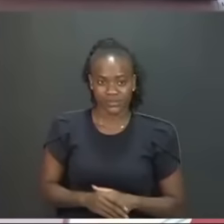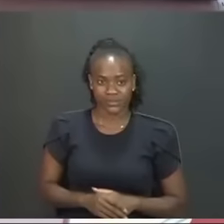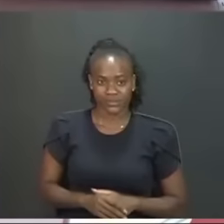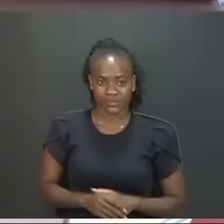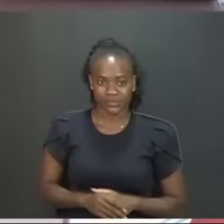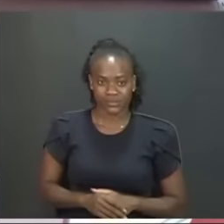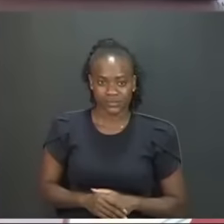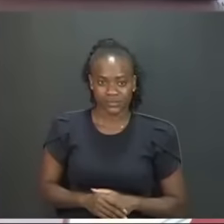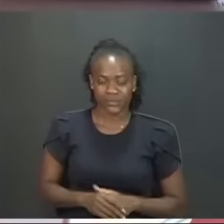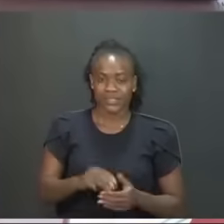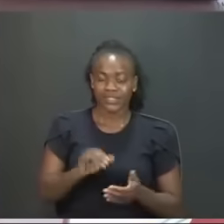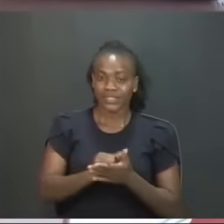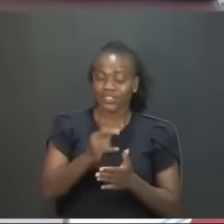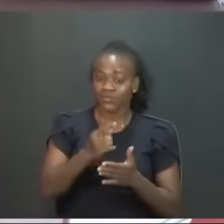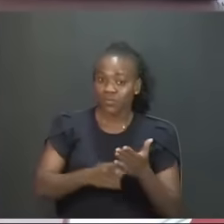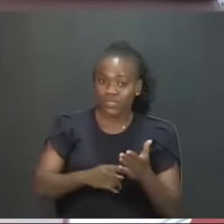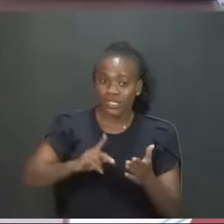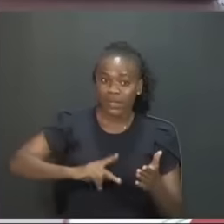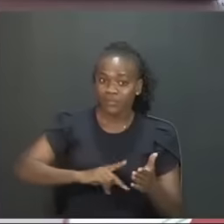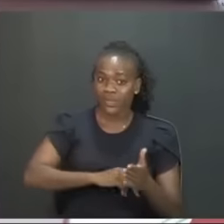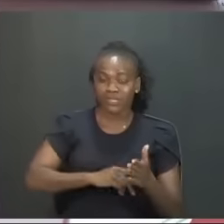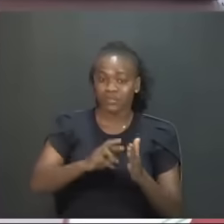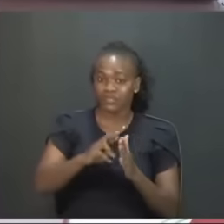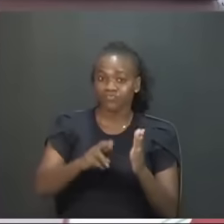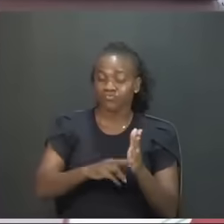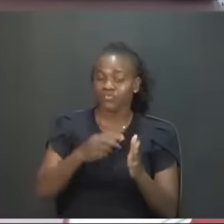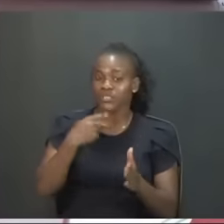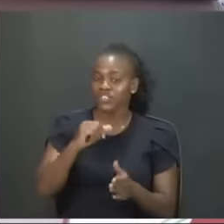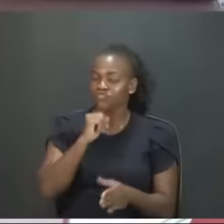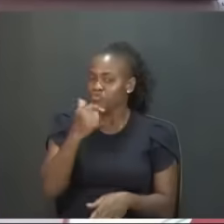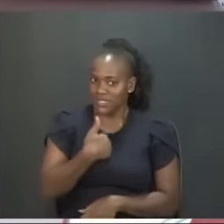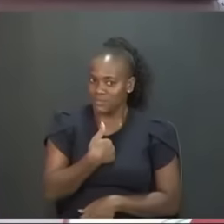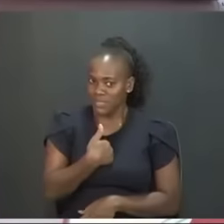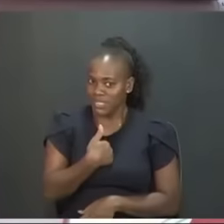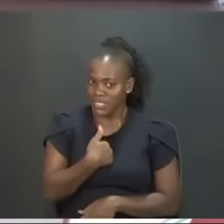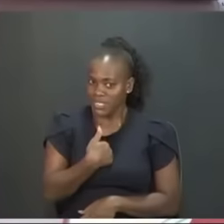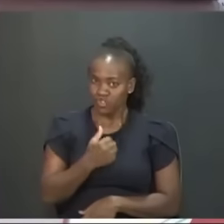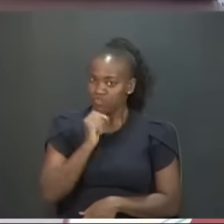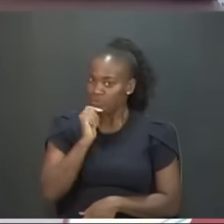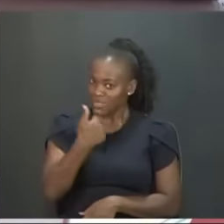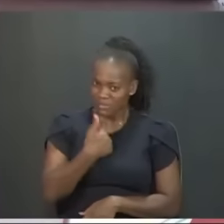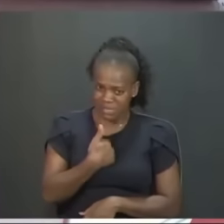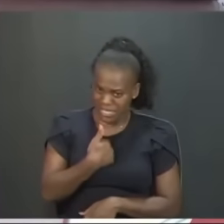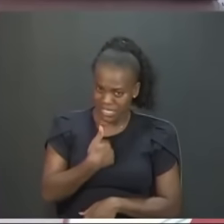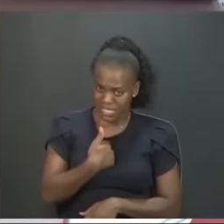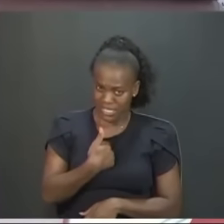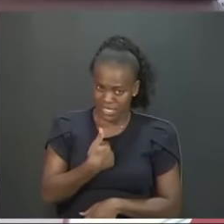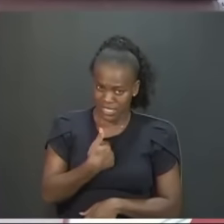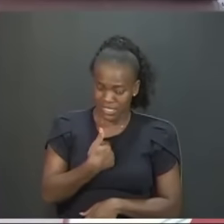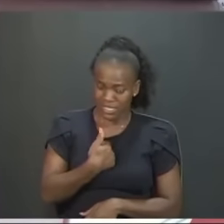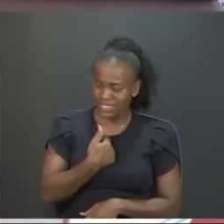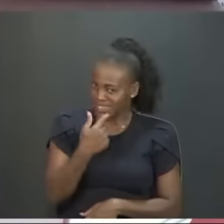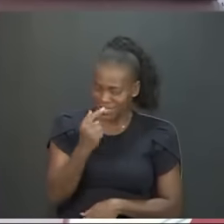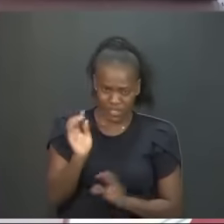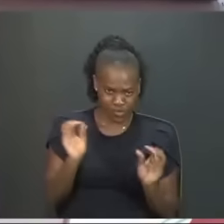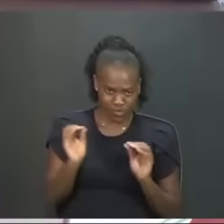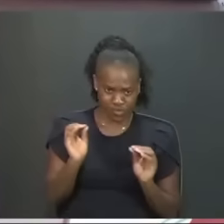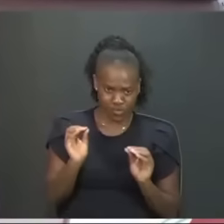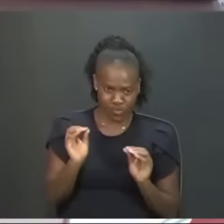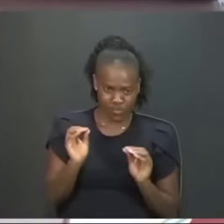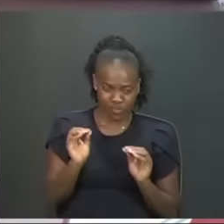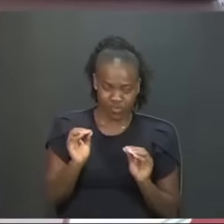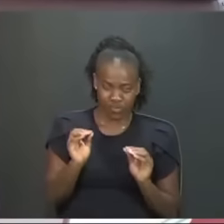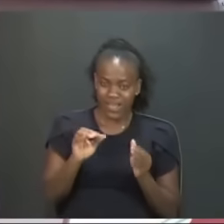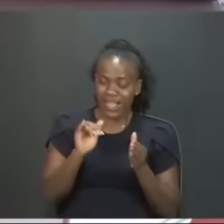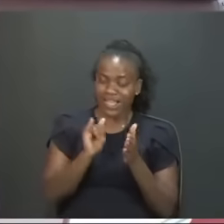That is what the rule says. It is not me. It is not me who says that. It is the